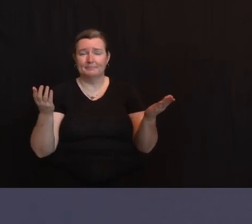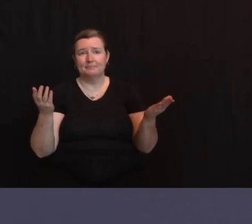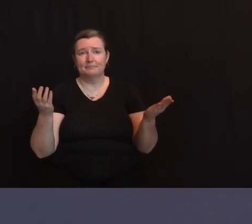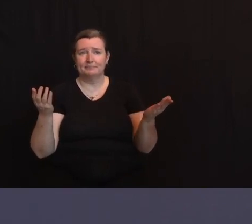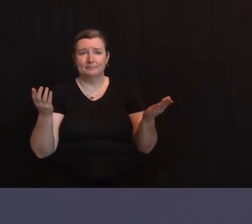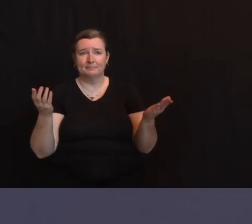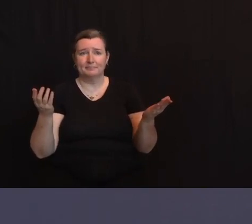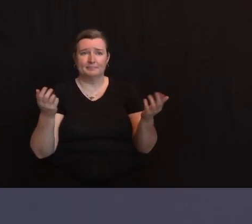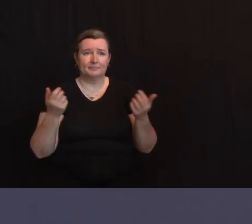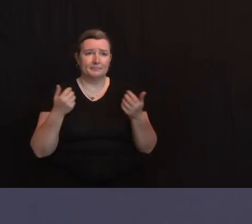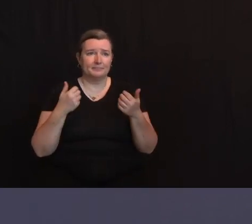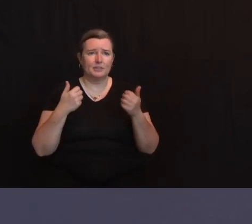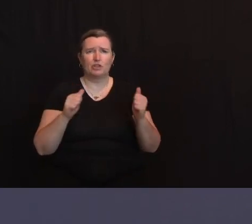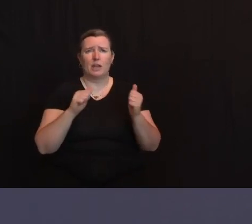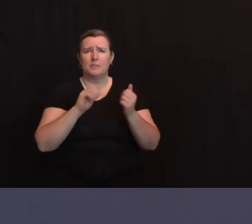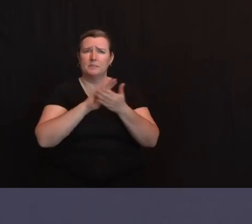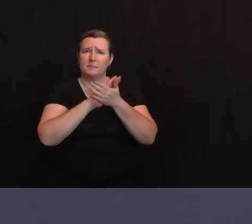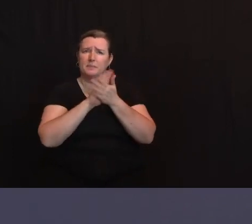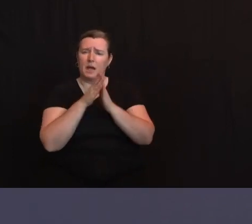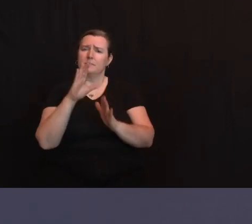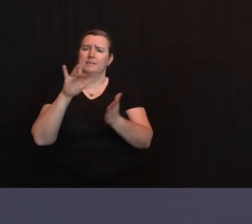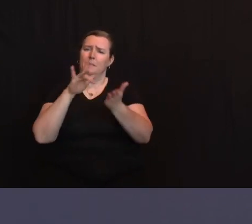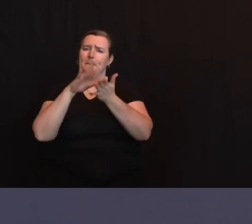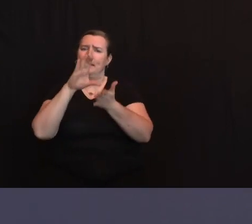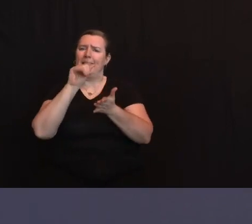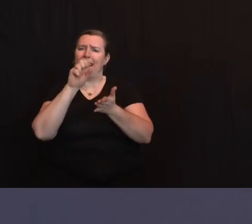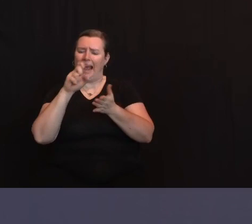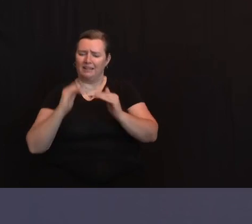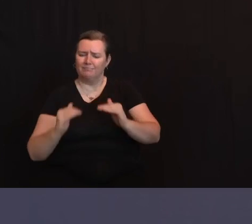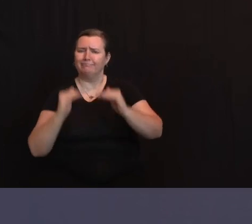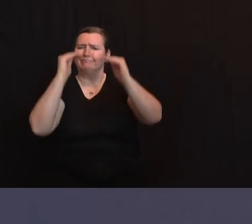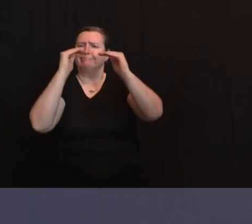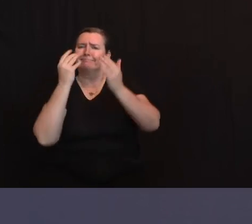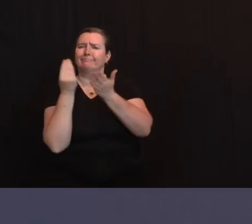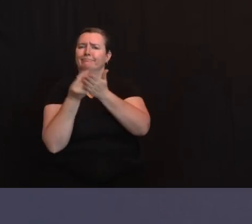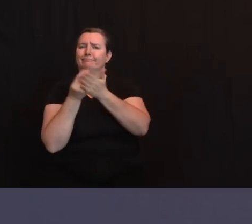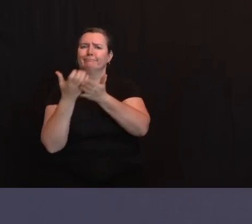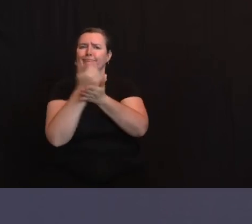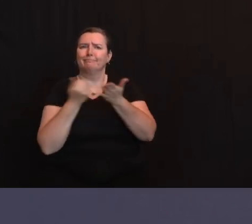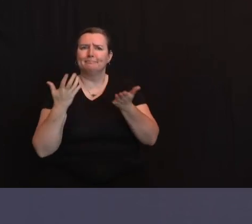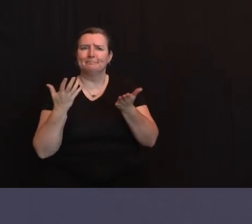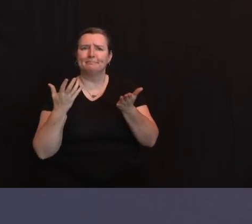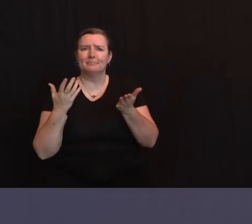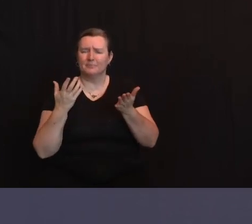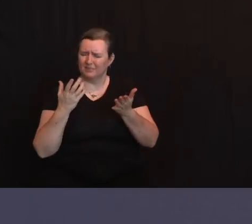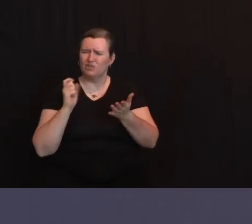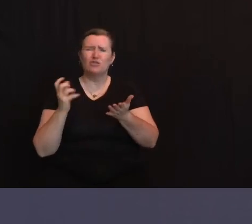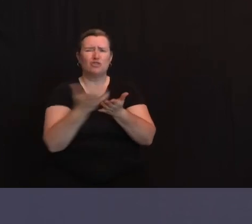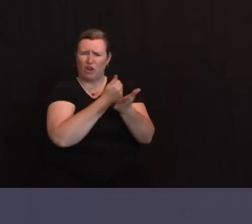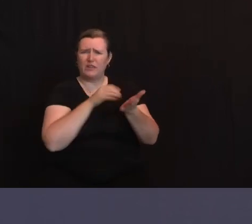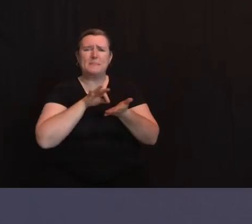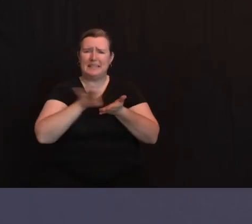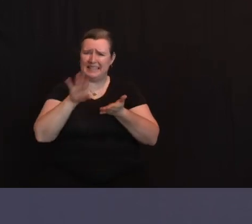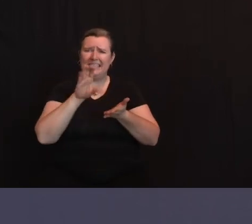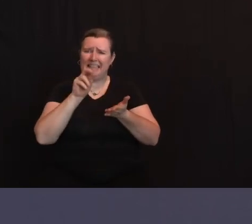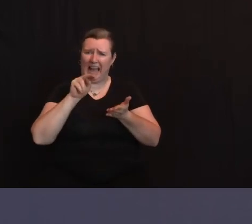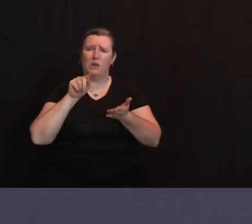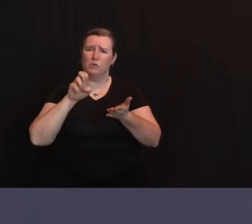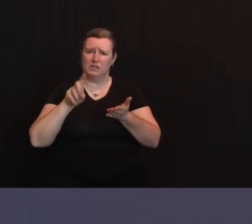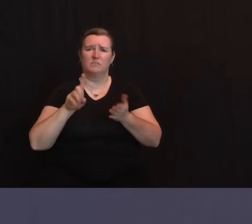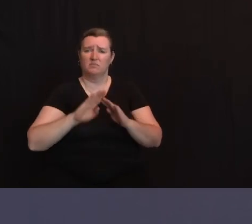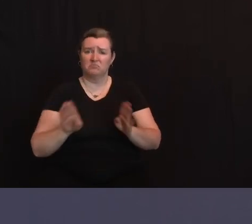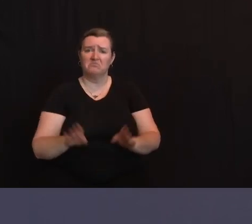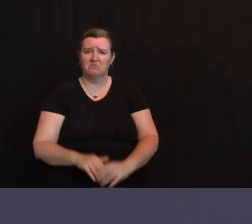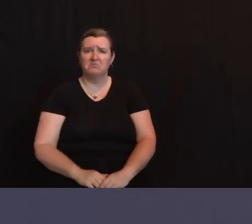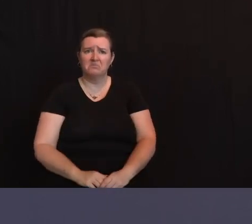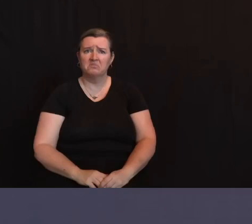middle-class America, middle-class New Jersey. They're here, and they deserve to be counted. What actions we take beyond that, I